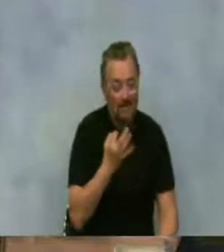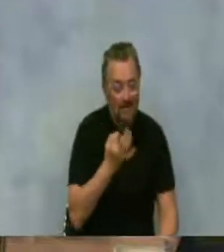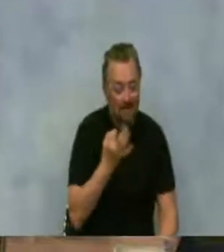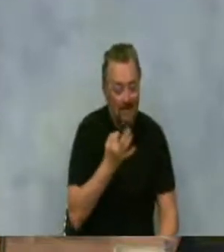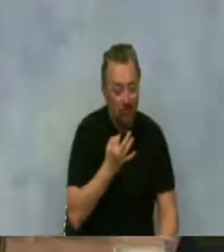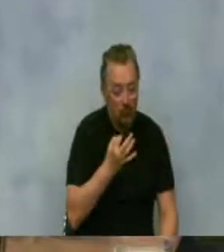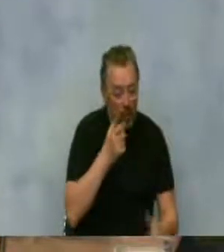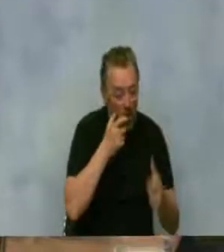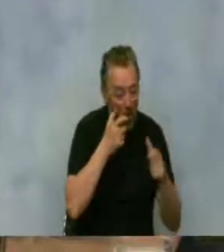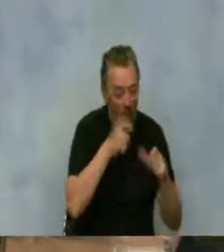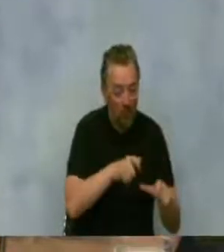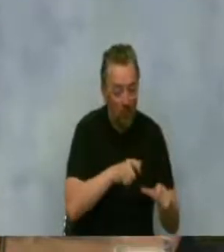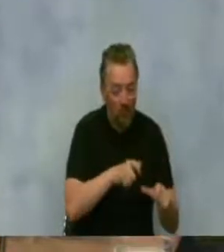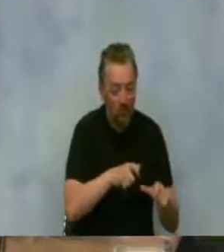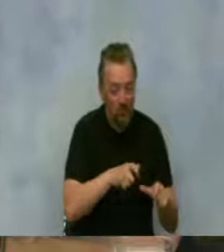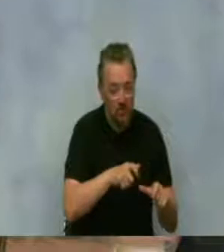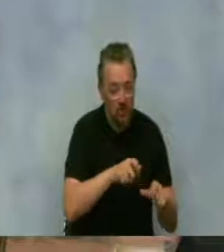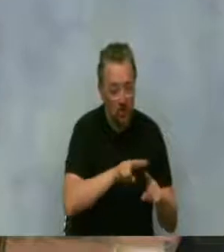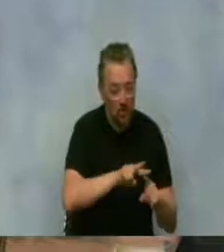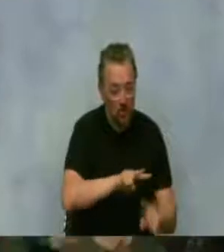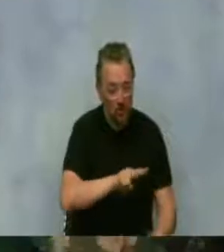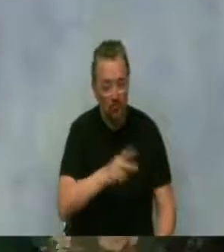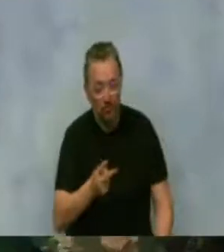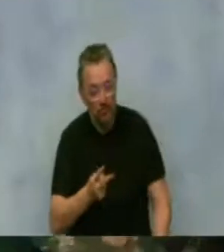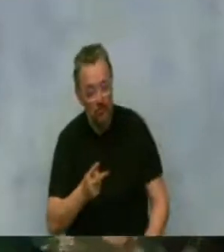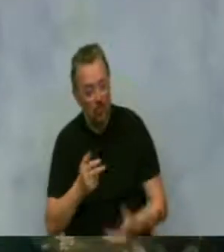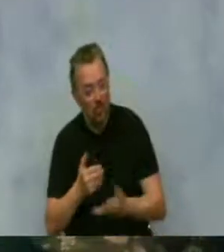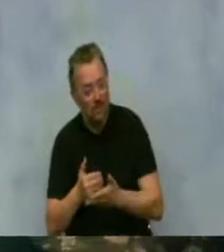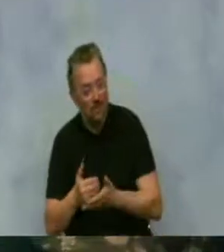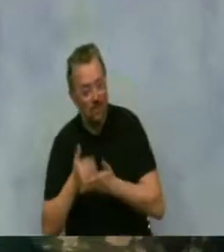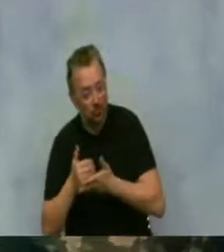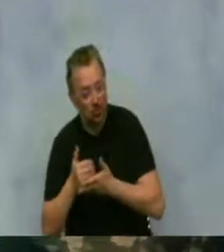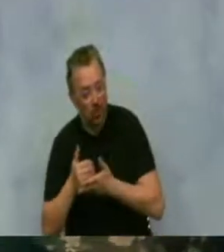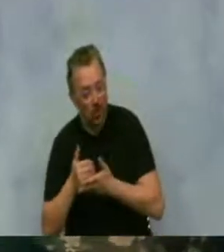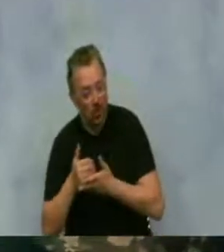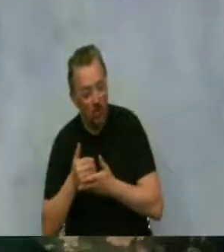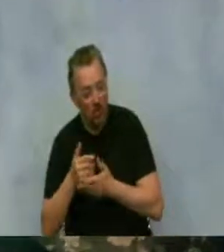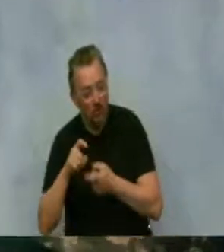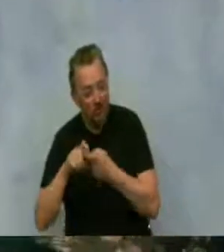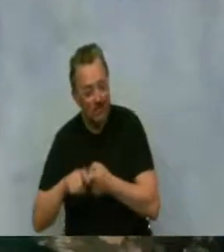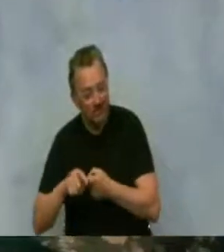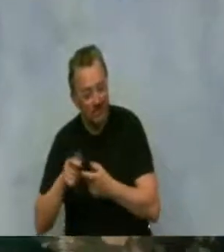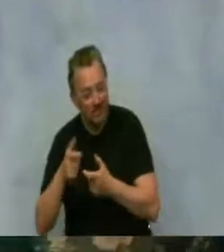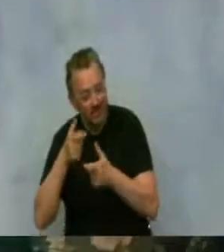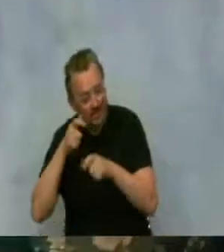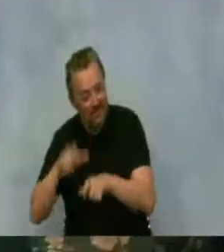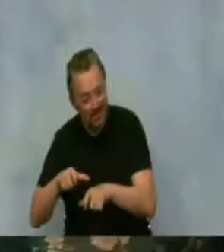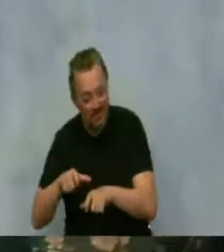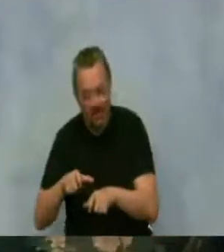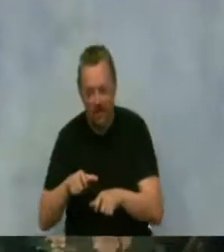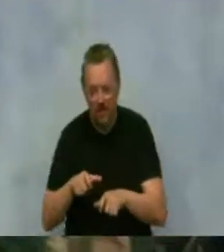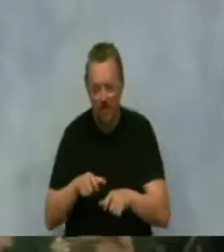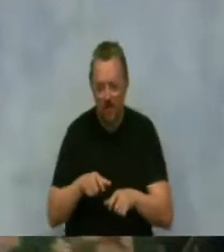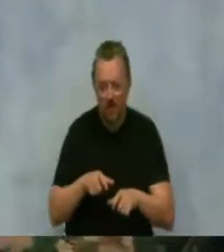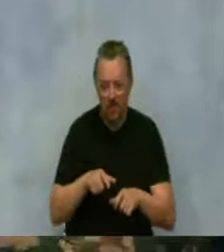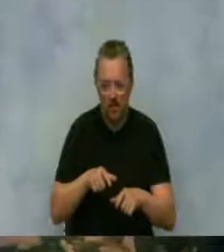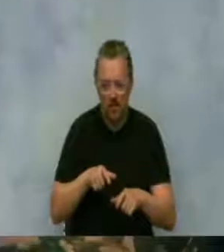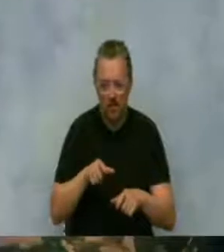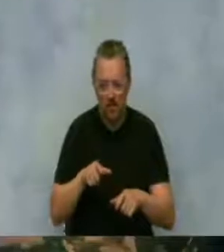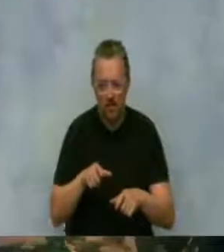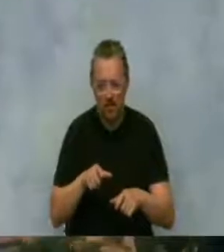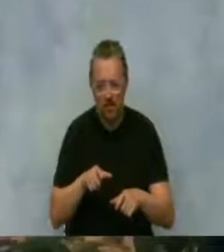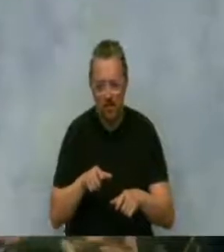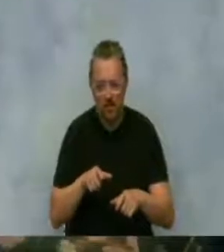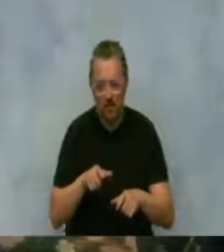accommodation to secured tenancies. And I just wondered, that there's,